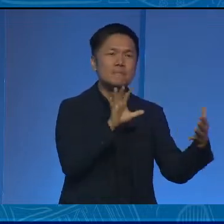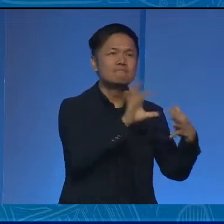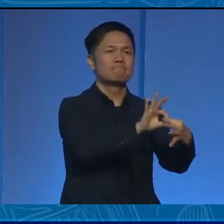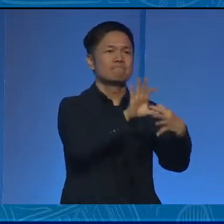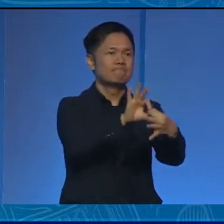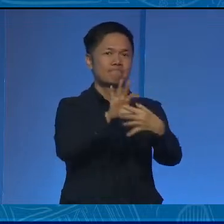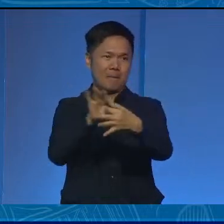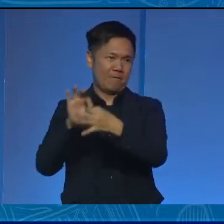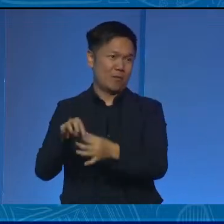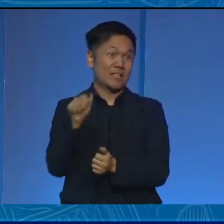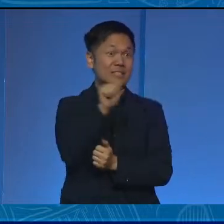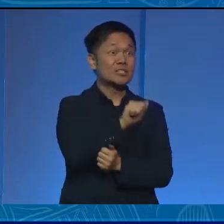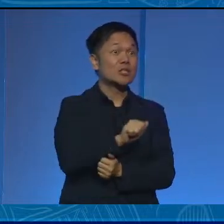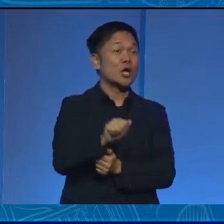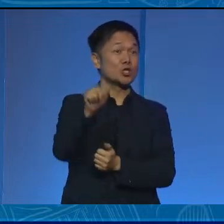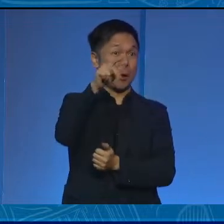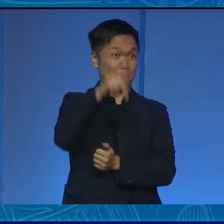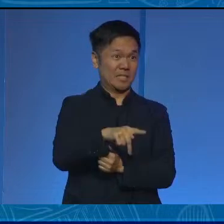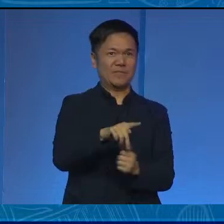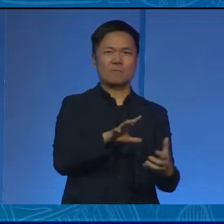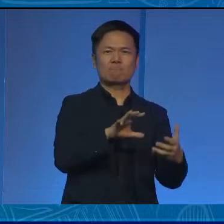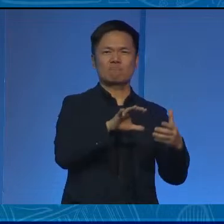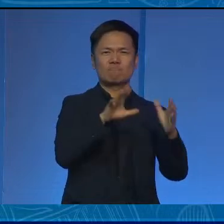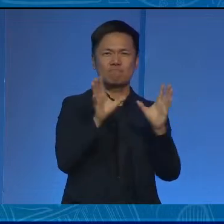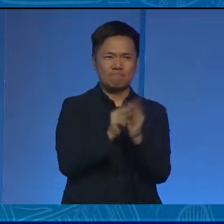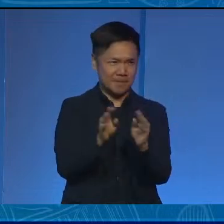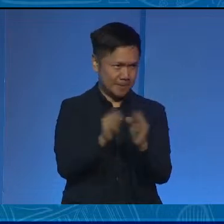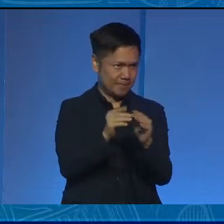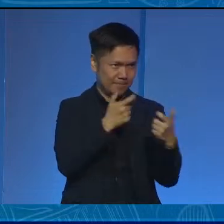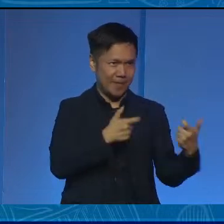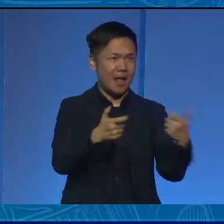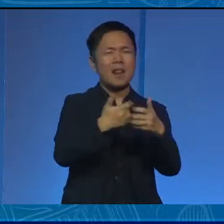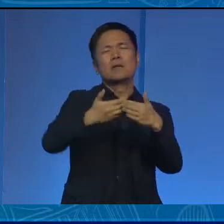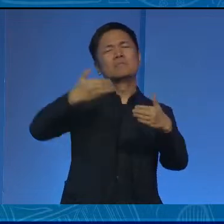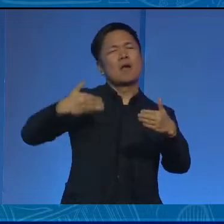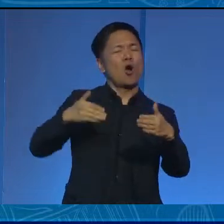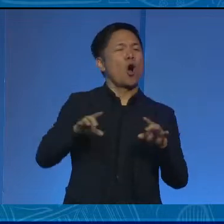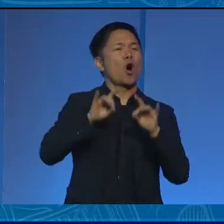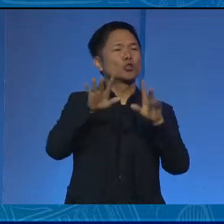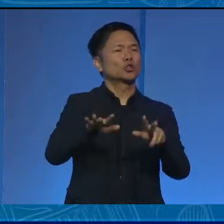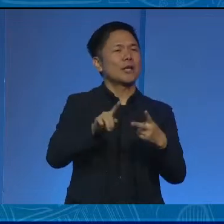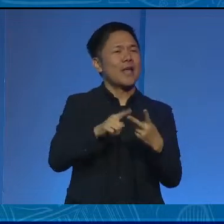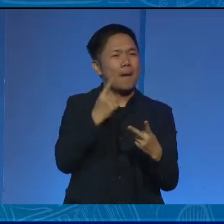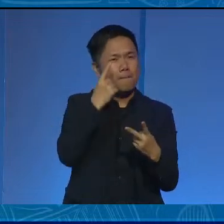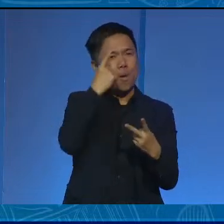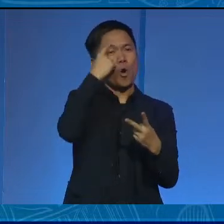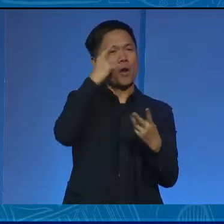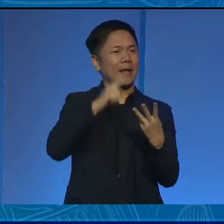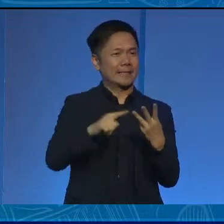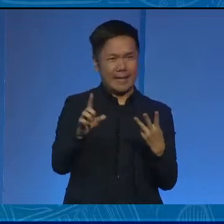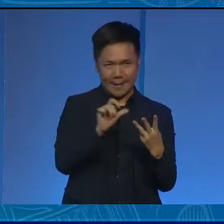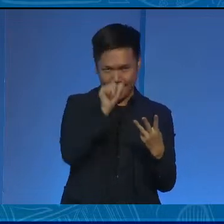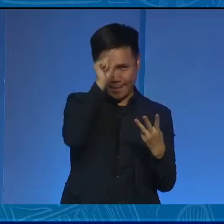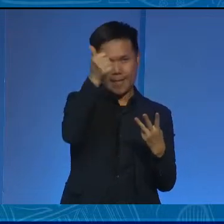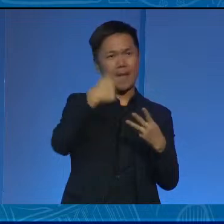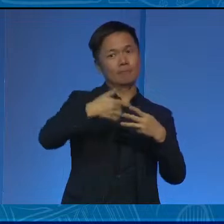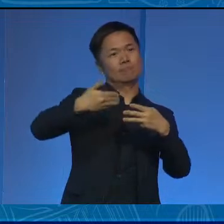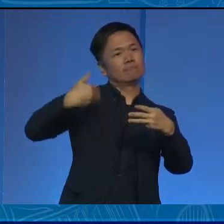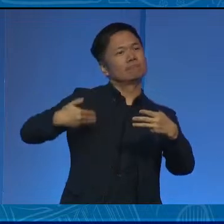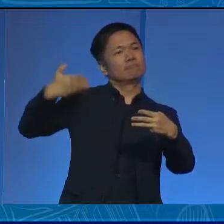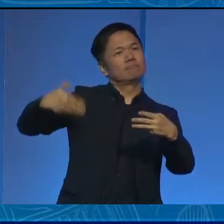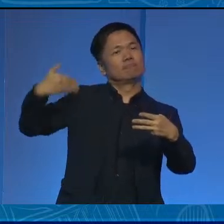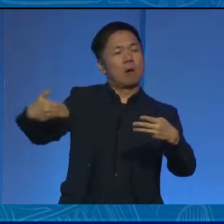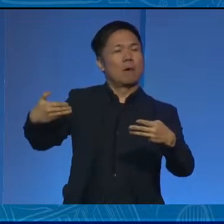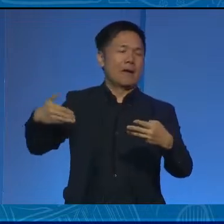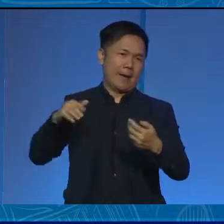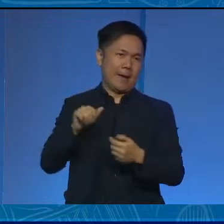regional conferences. I would like to acknowledge Australia, Mongolia, and India, who have been the hosts